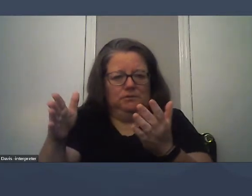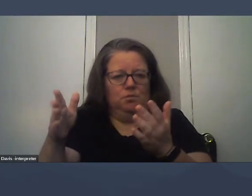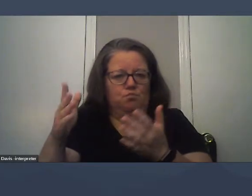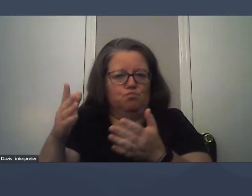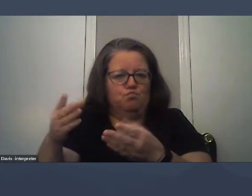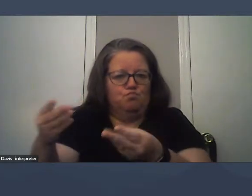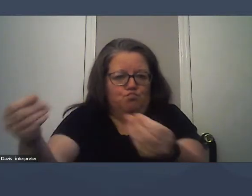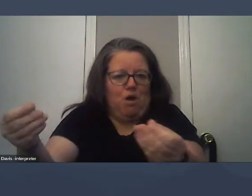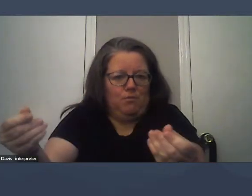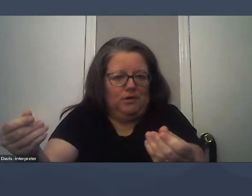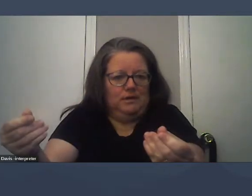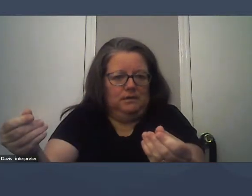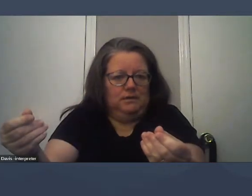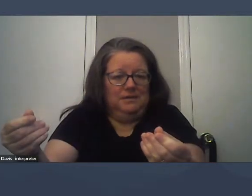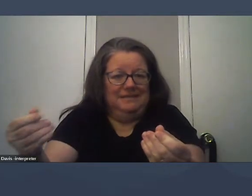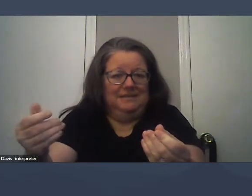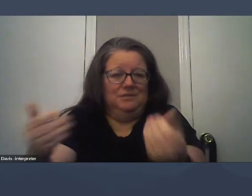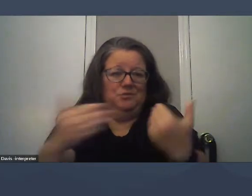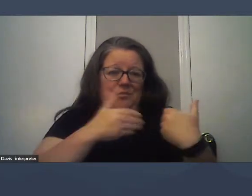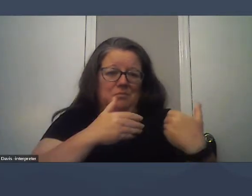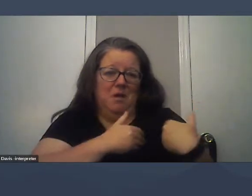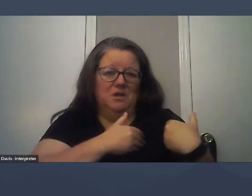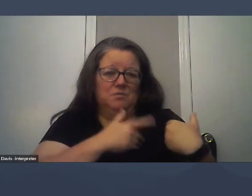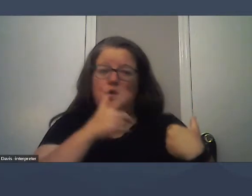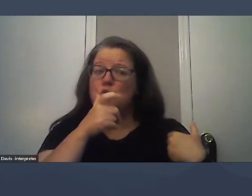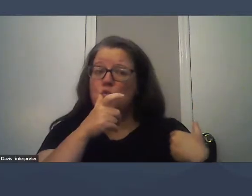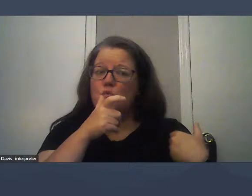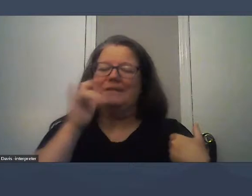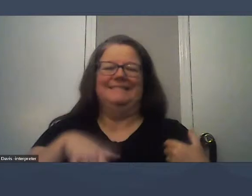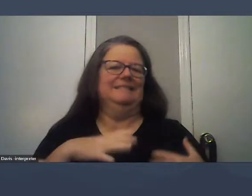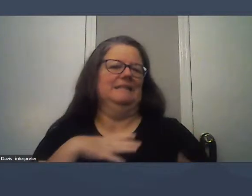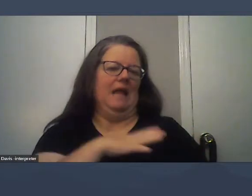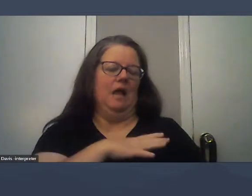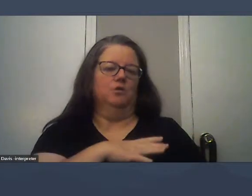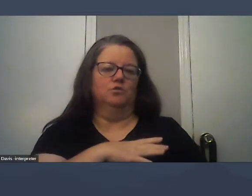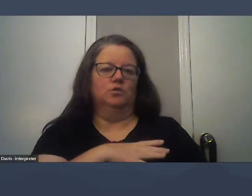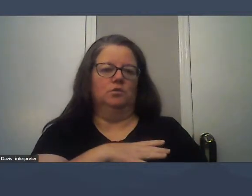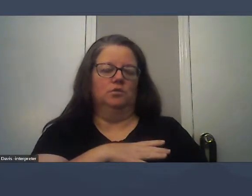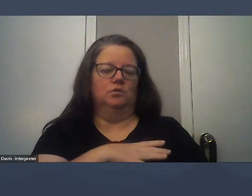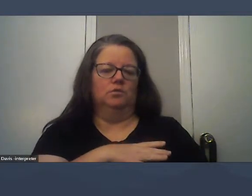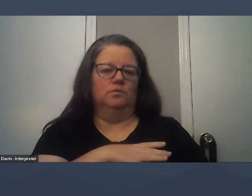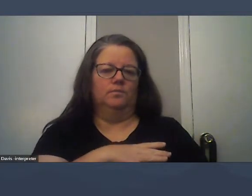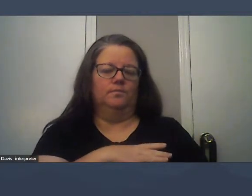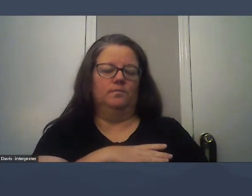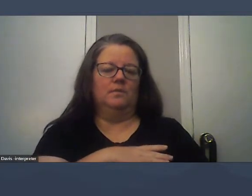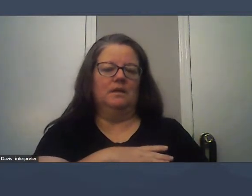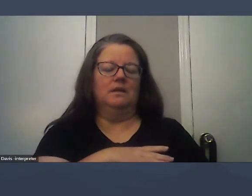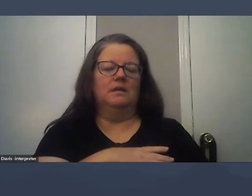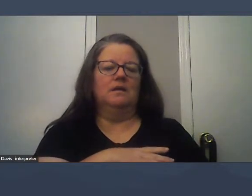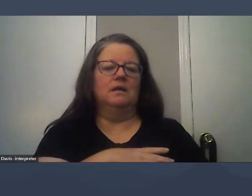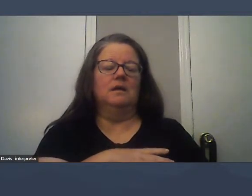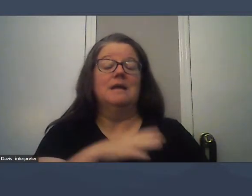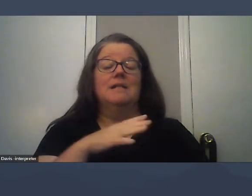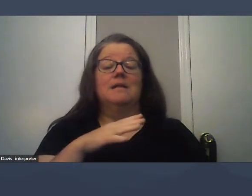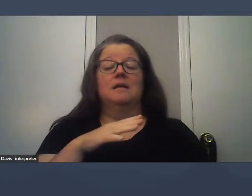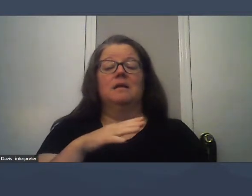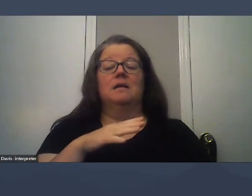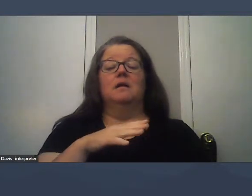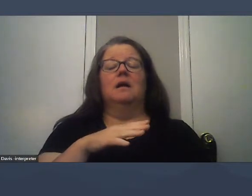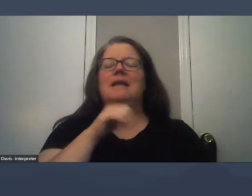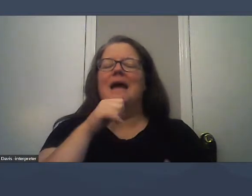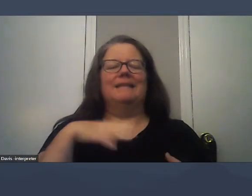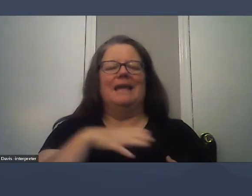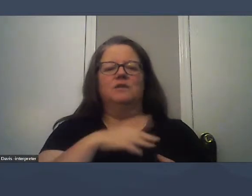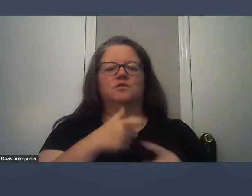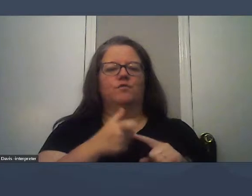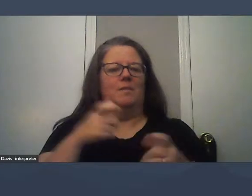with the council. No council, there may have been City of Memphis from an administration standpoint, but Riverfront